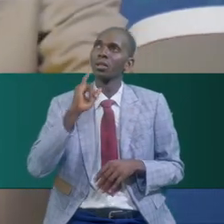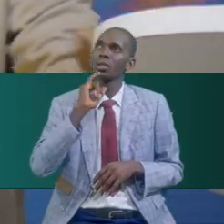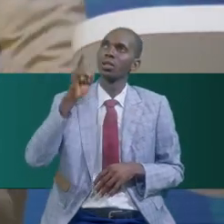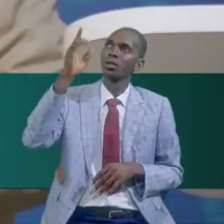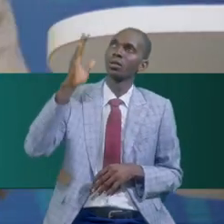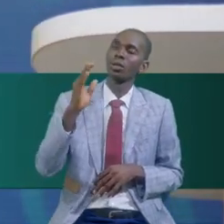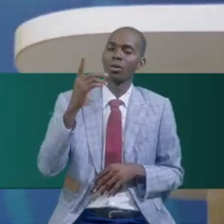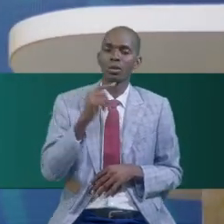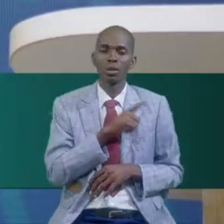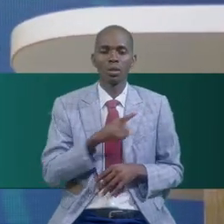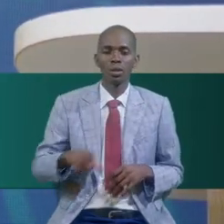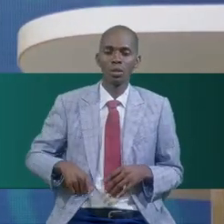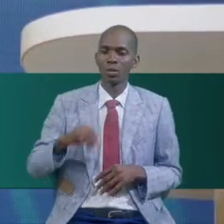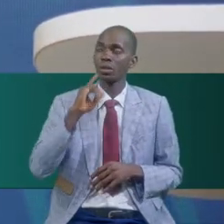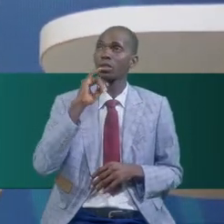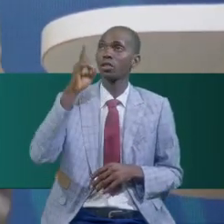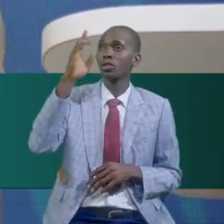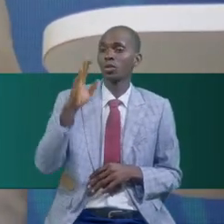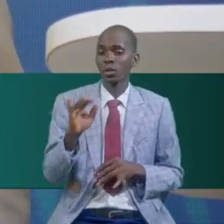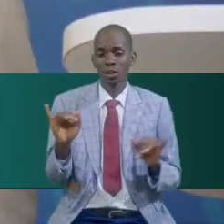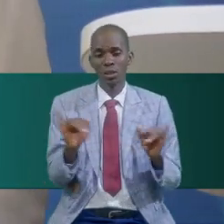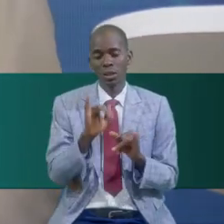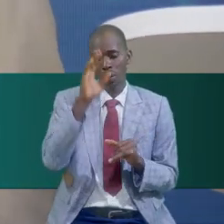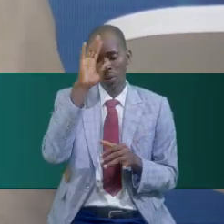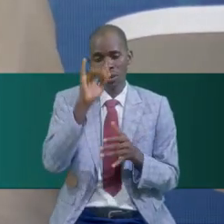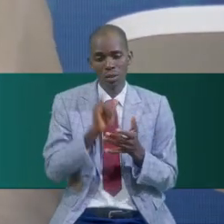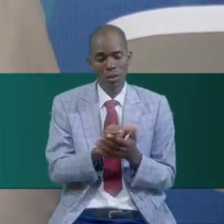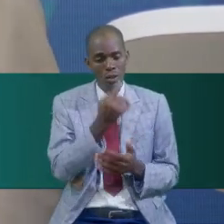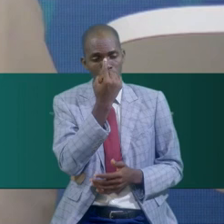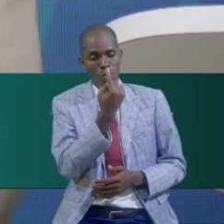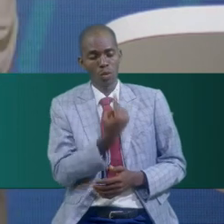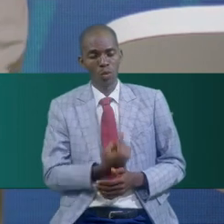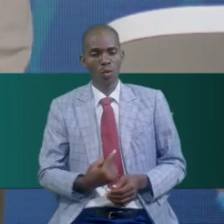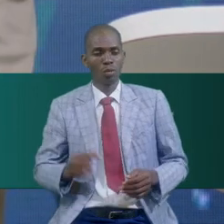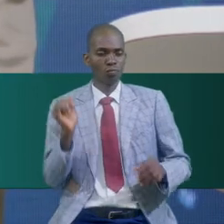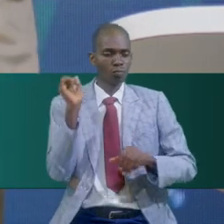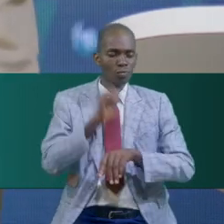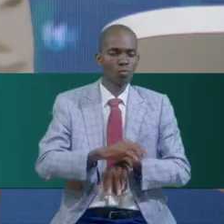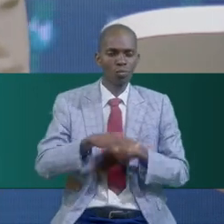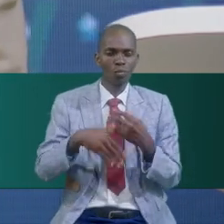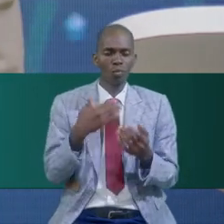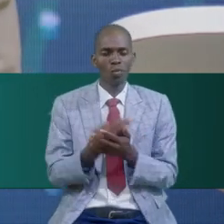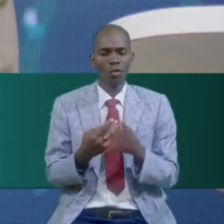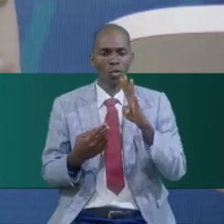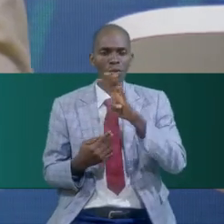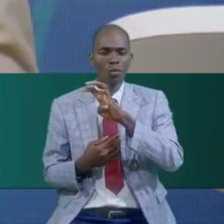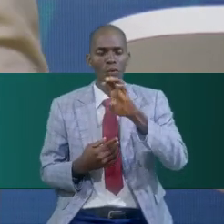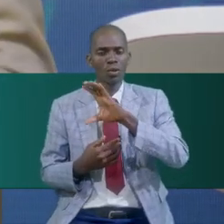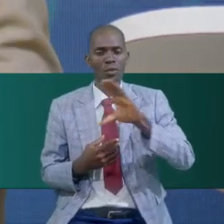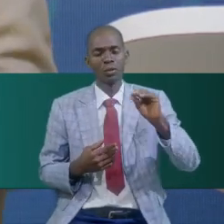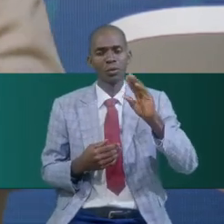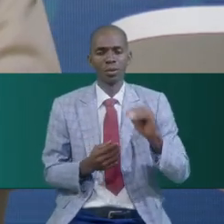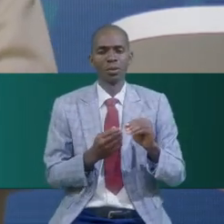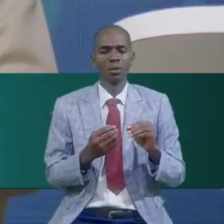a man that single-handedly dealt with all the prophets of Baal, the courage and